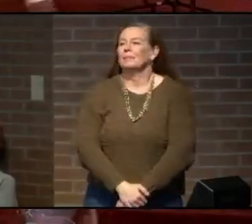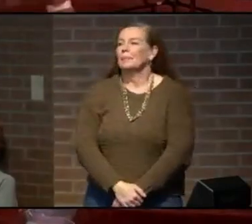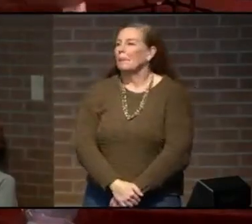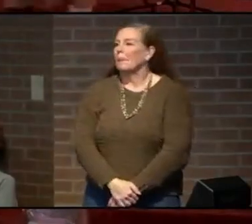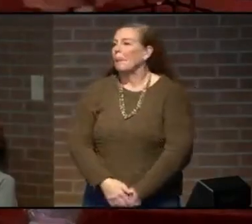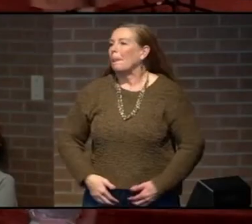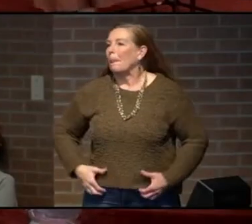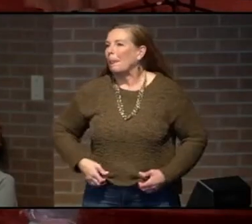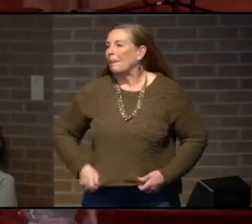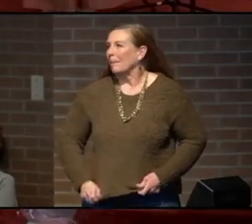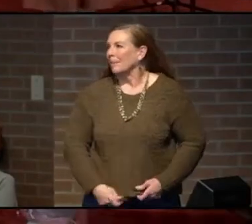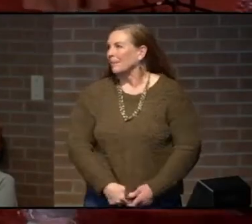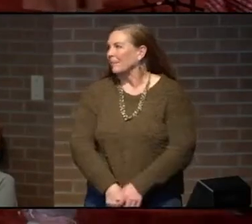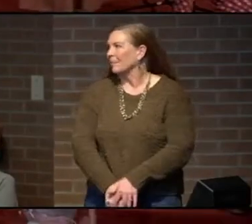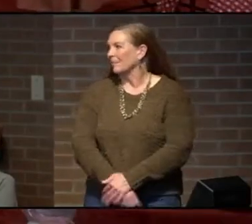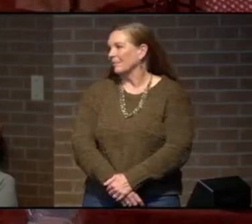Yeah, this is great.